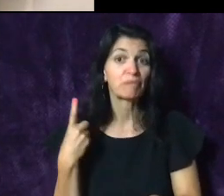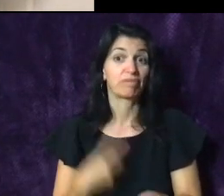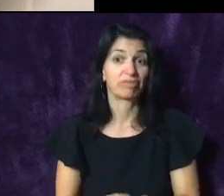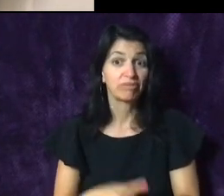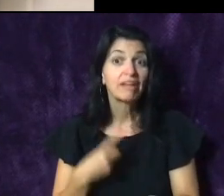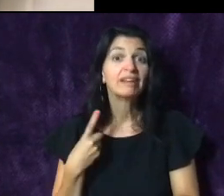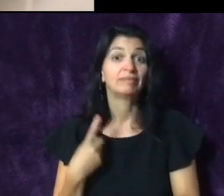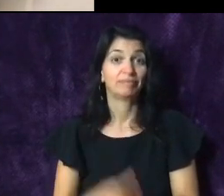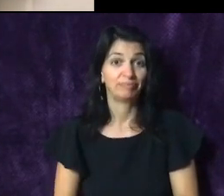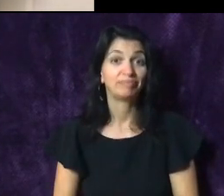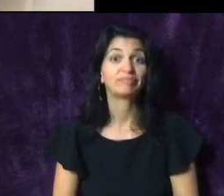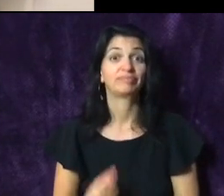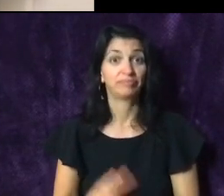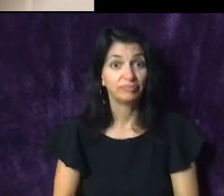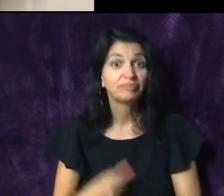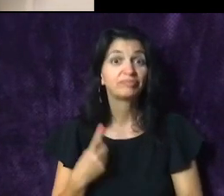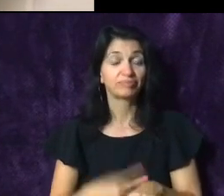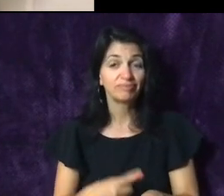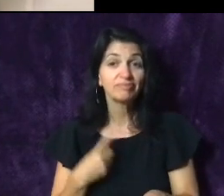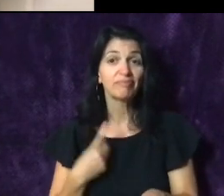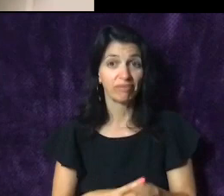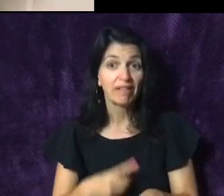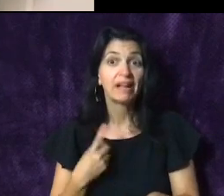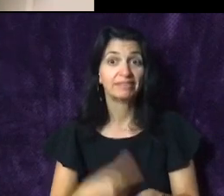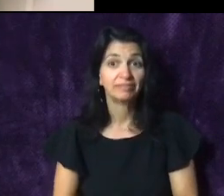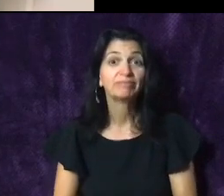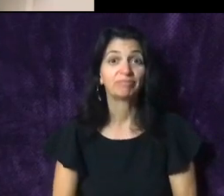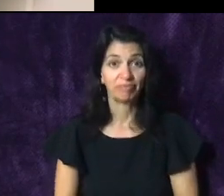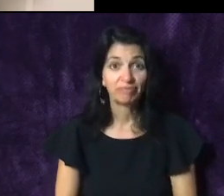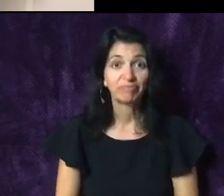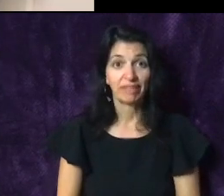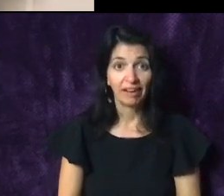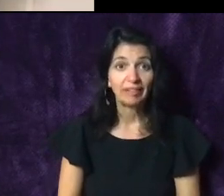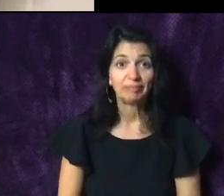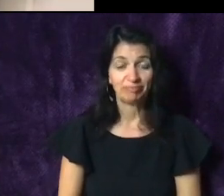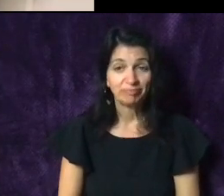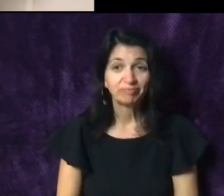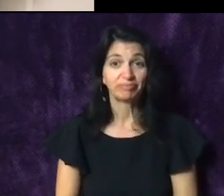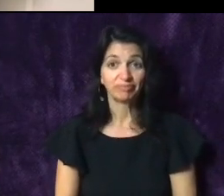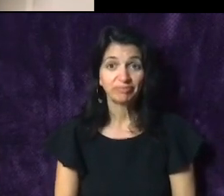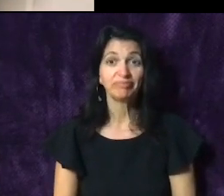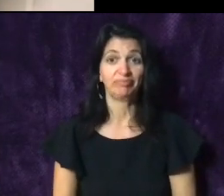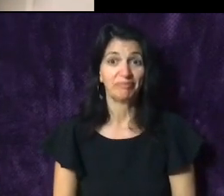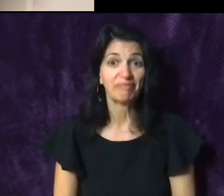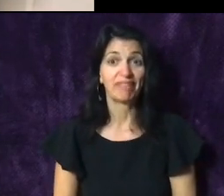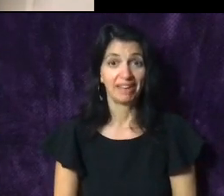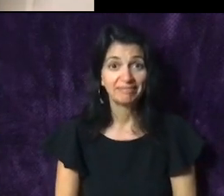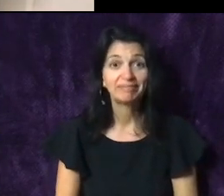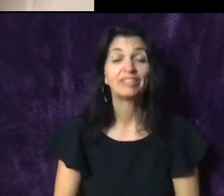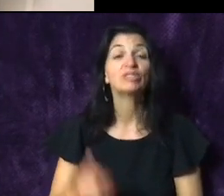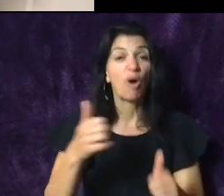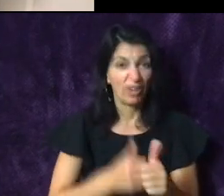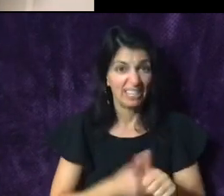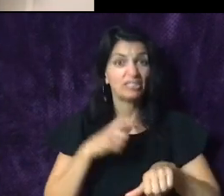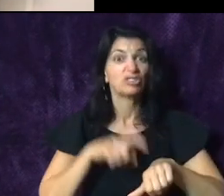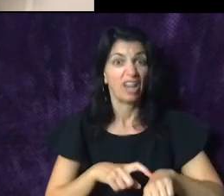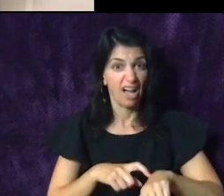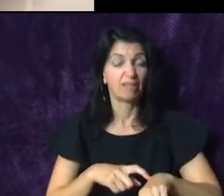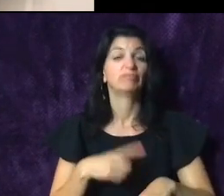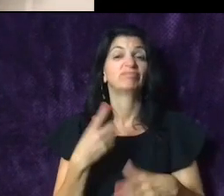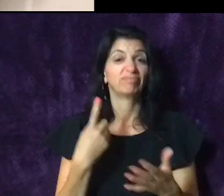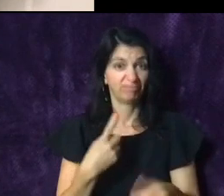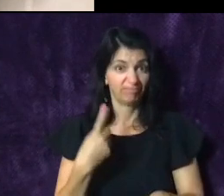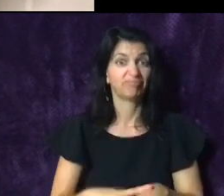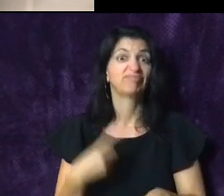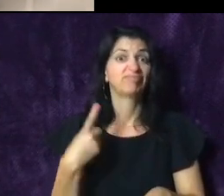Maybe the beat is this fast. So each beat, each note is going to be one or two of these. Let's see what that